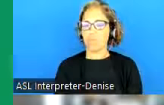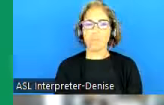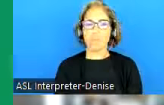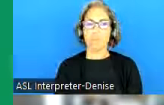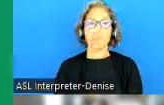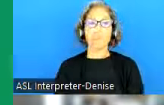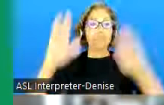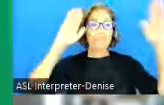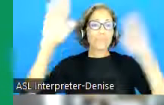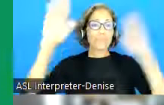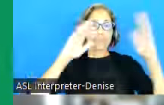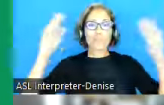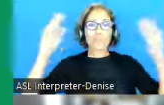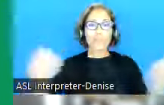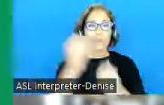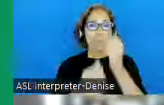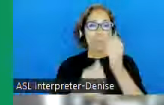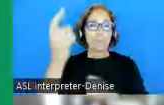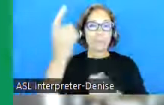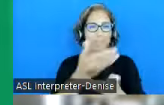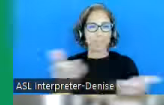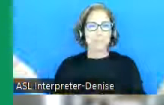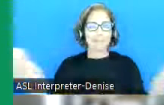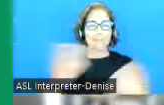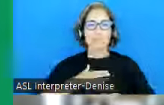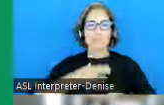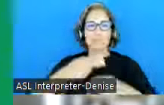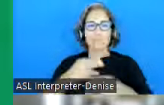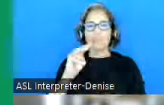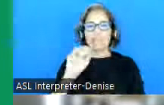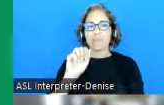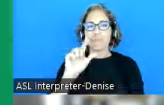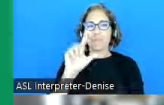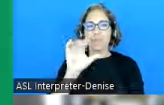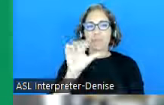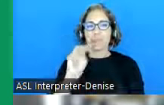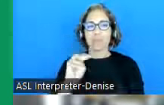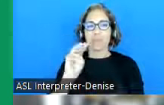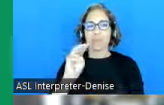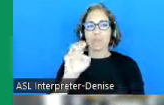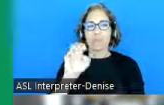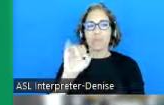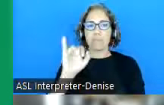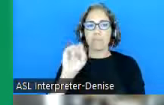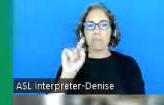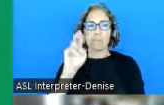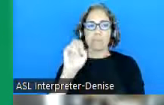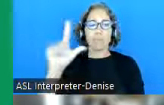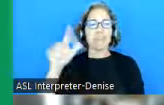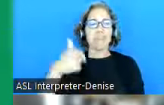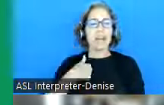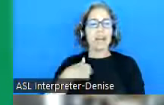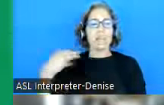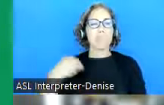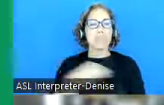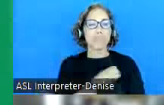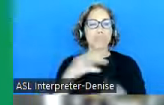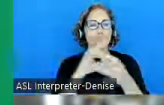Hello and welcome everyone. My name is Malcolm Maestrel and I'm a Membership Services Coordinator